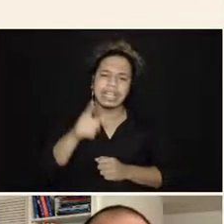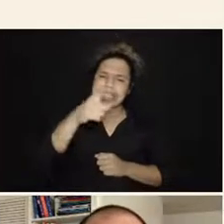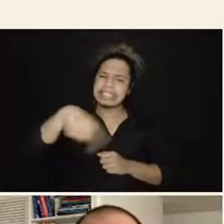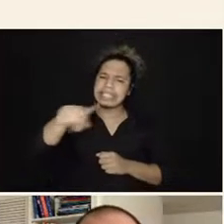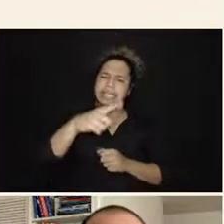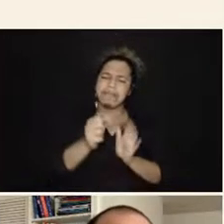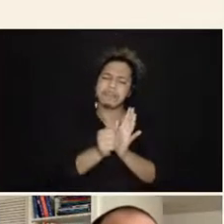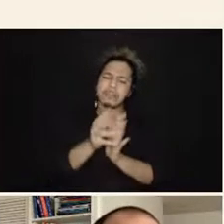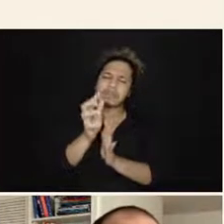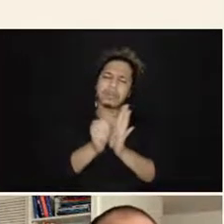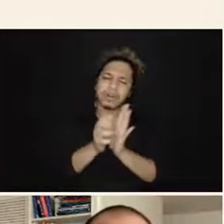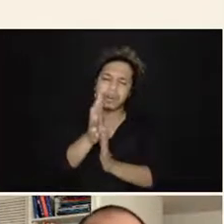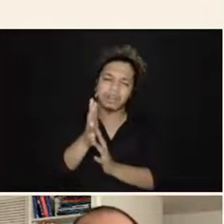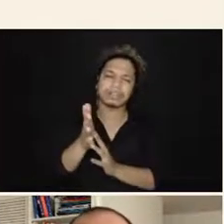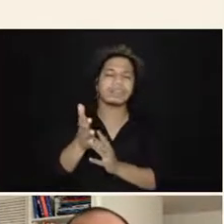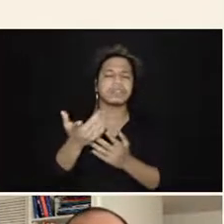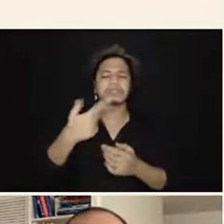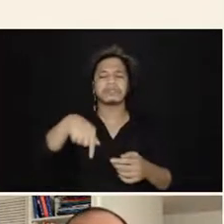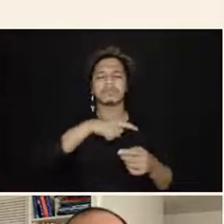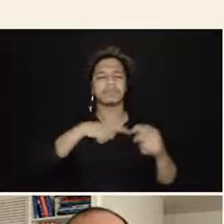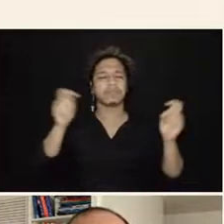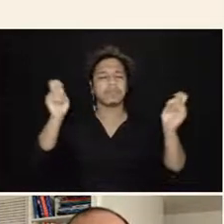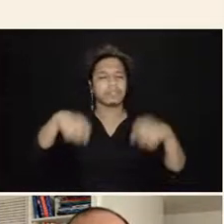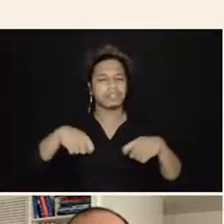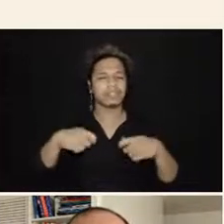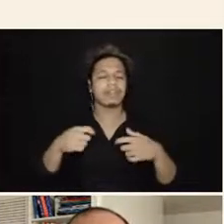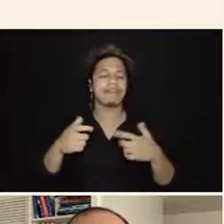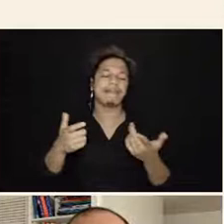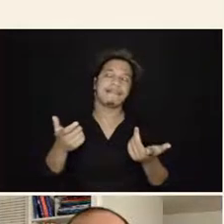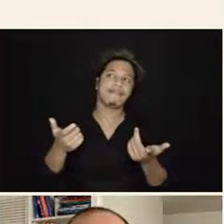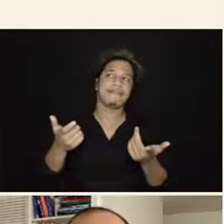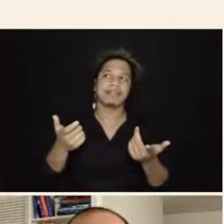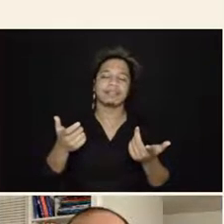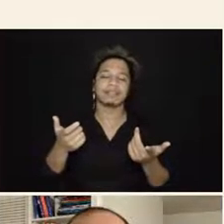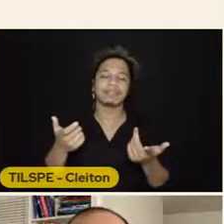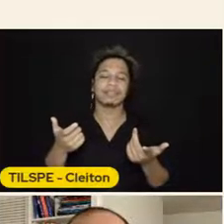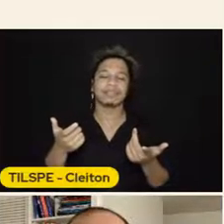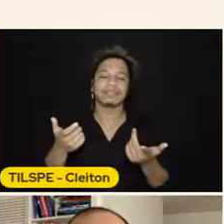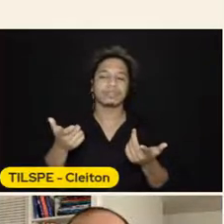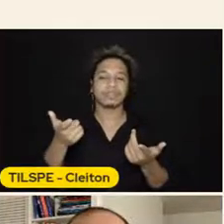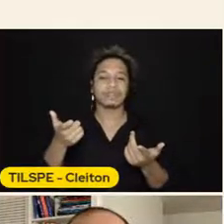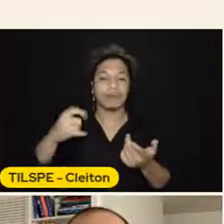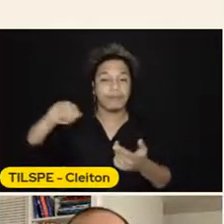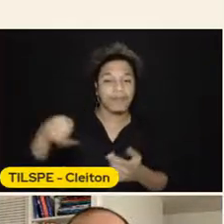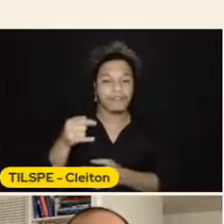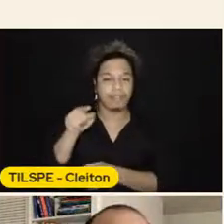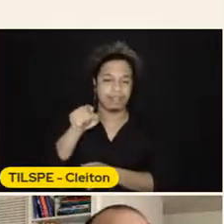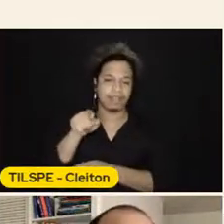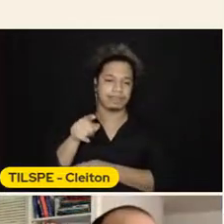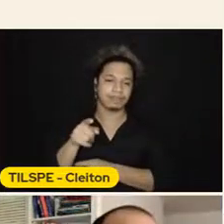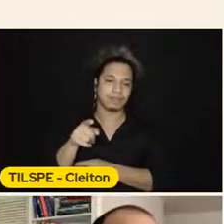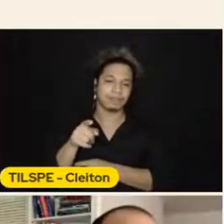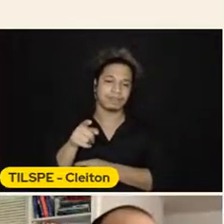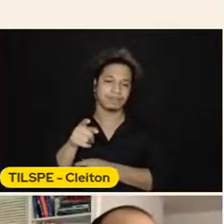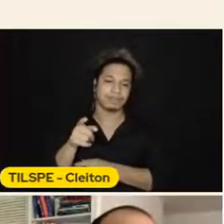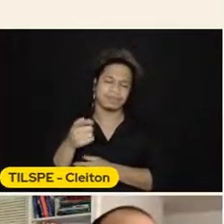can use and take advantage of. They allow us to make these connections, these social, personal, and